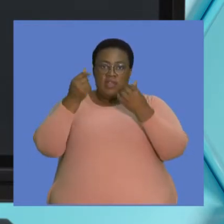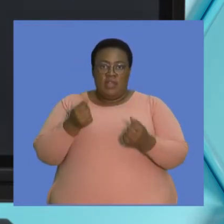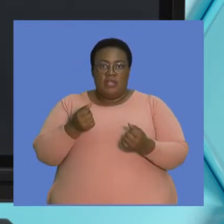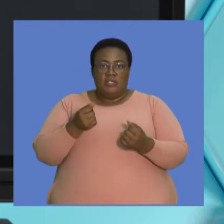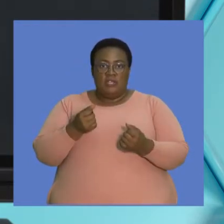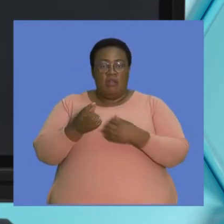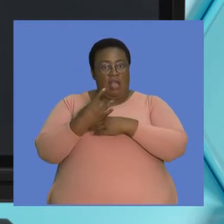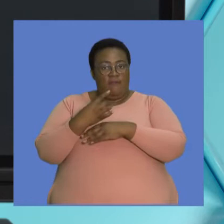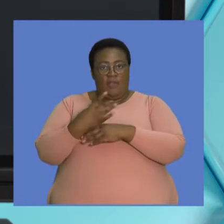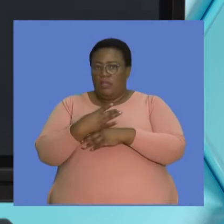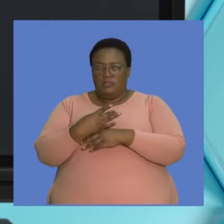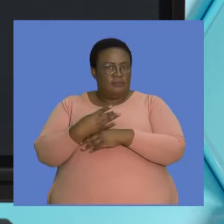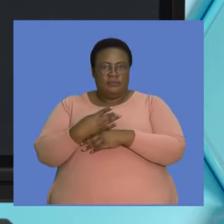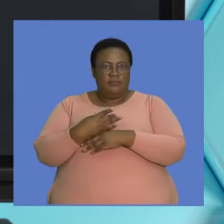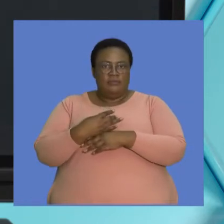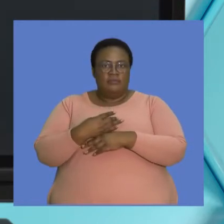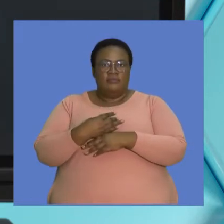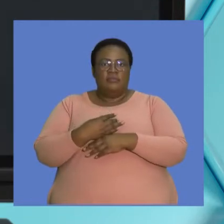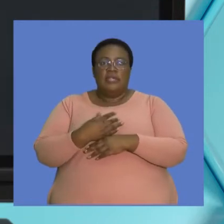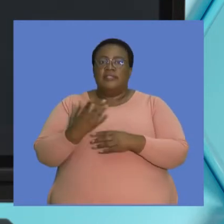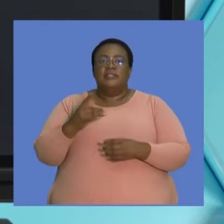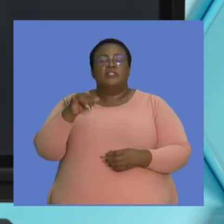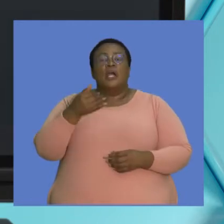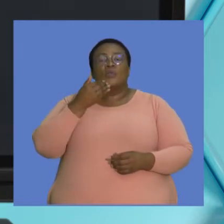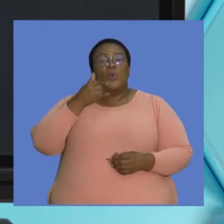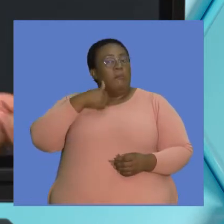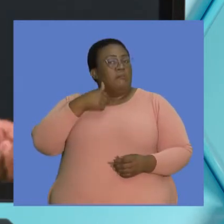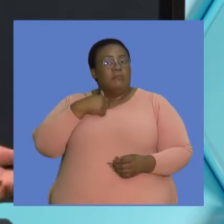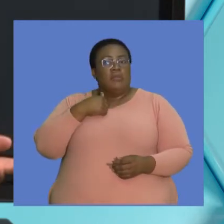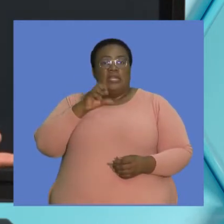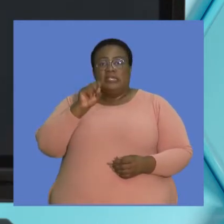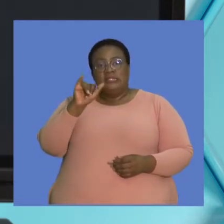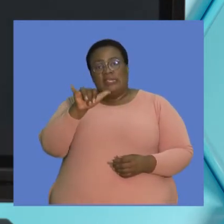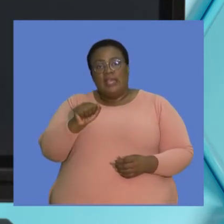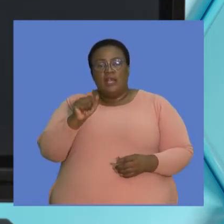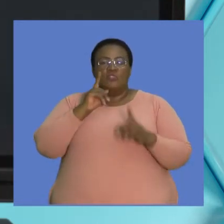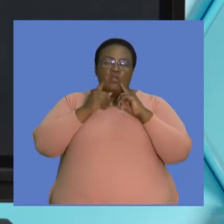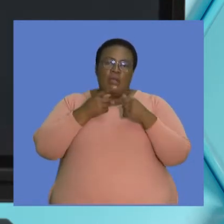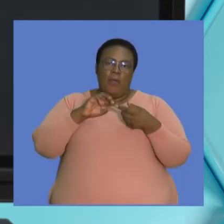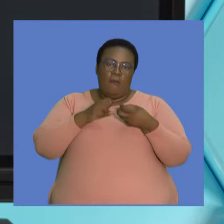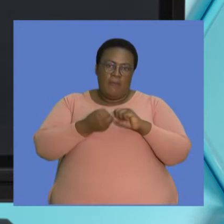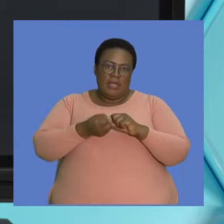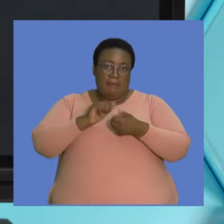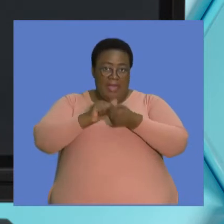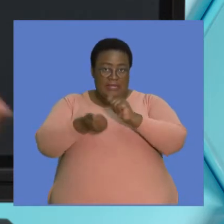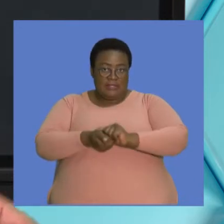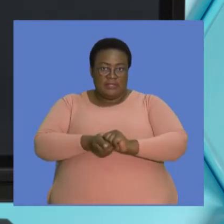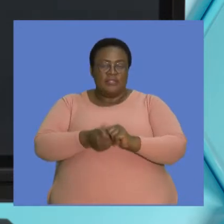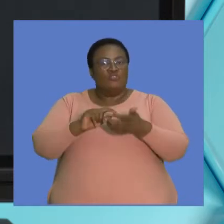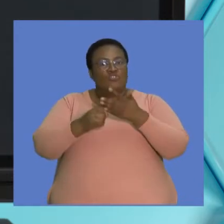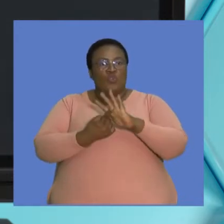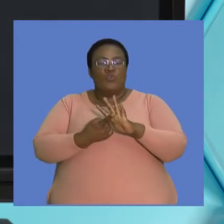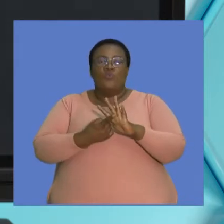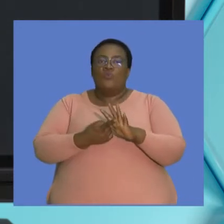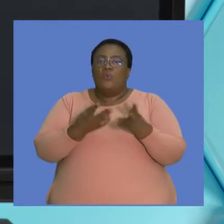as financial advice. It is merely Sia talking about maths and showing you how the